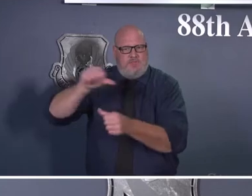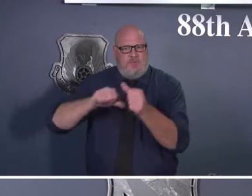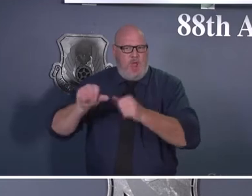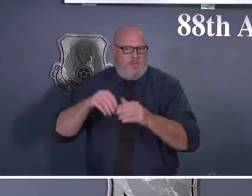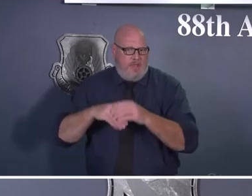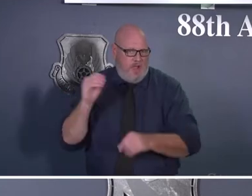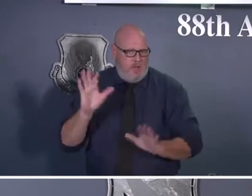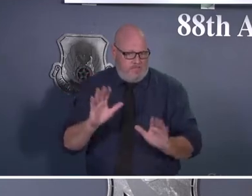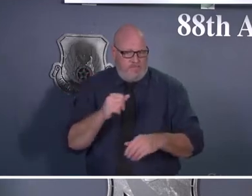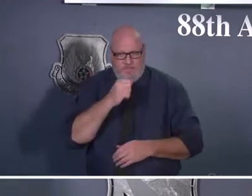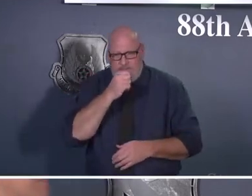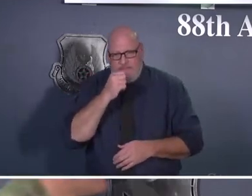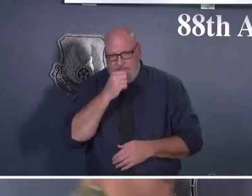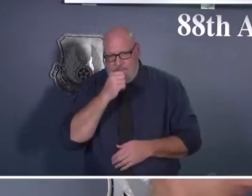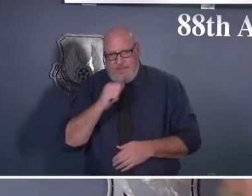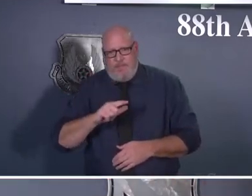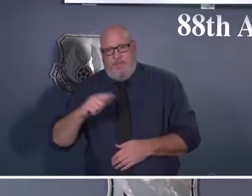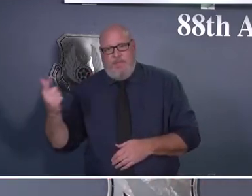Thank you.